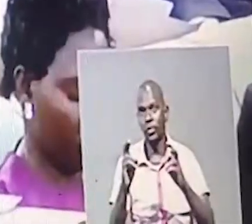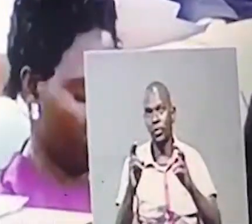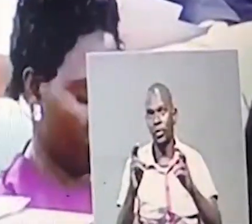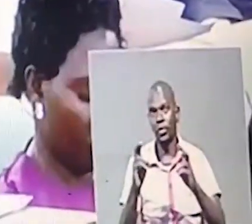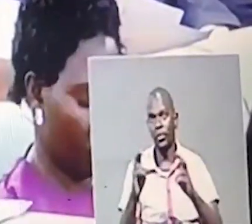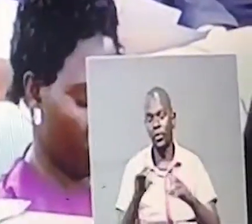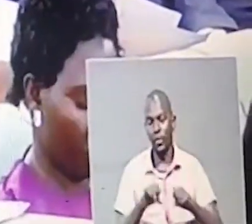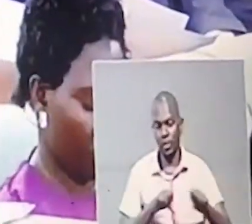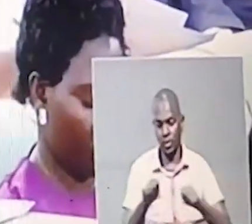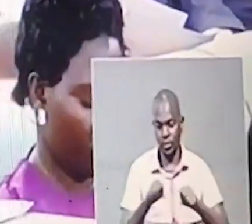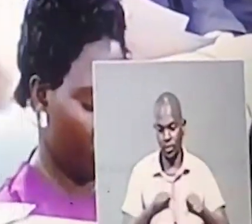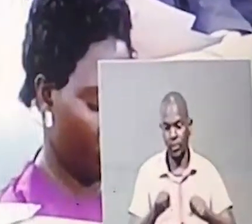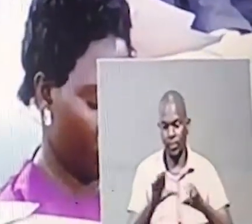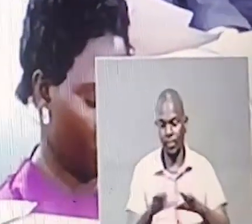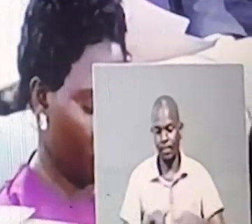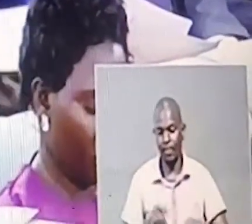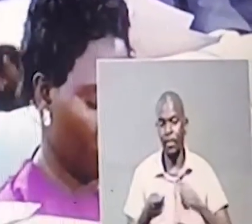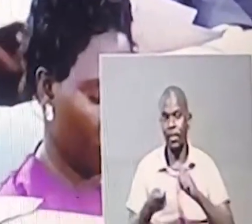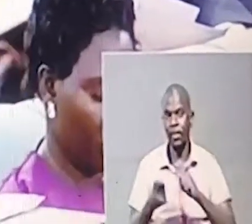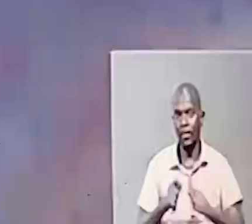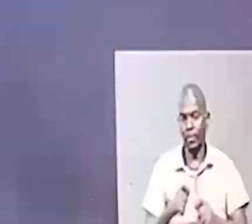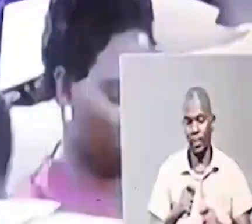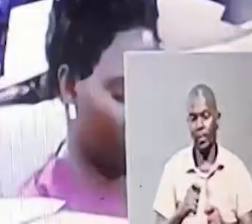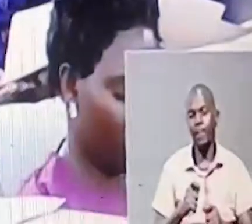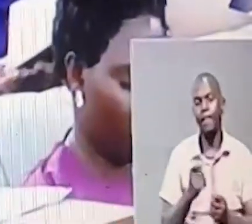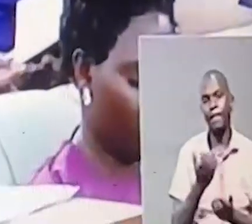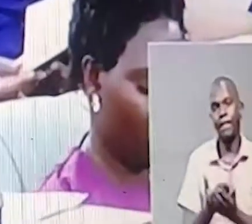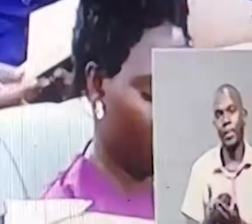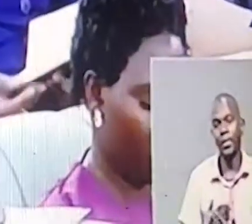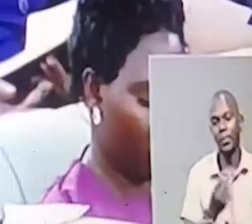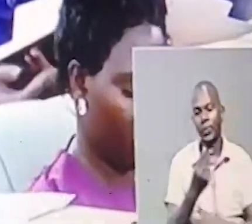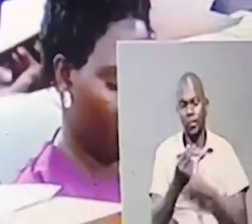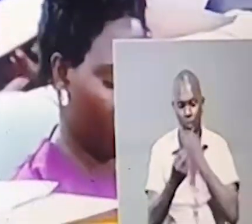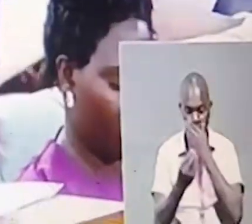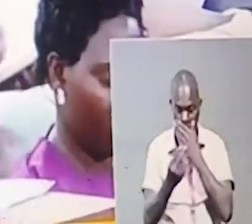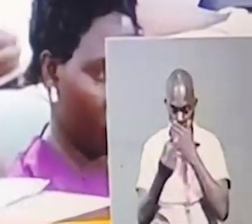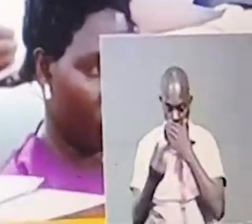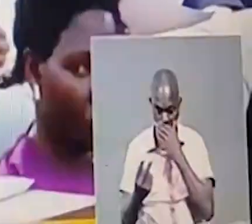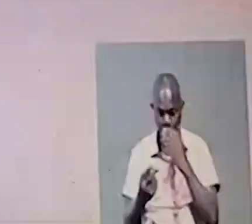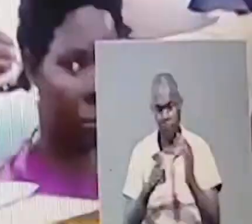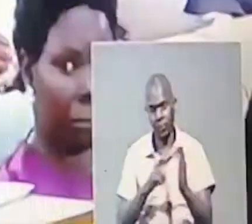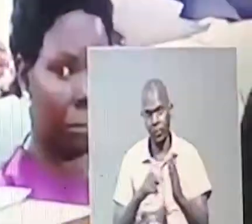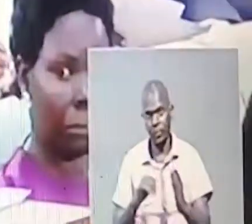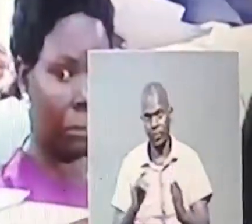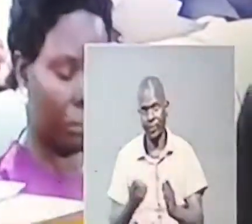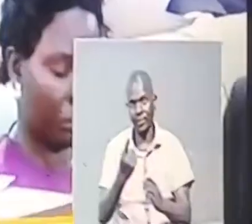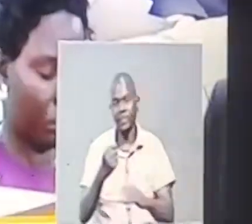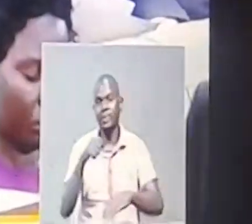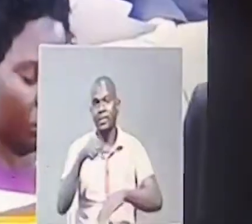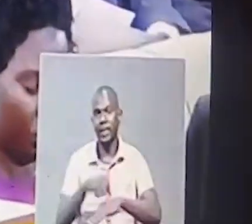the Administration of Parliament Amendment Bill 2022 be read for the first time.